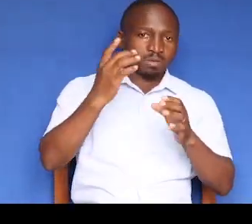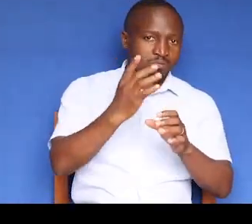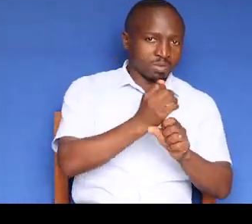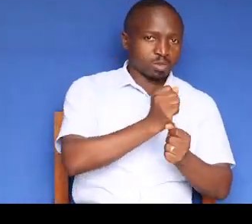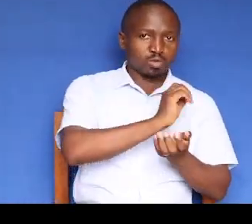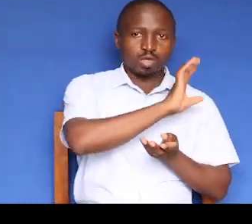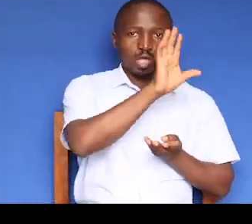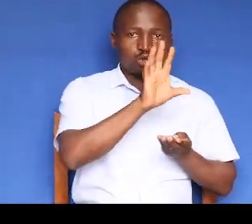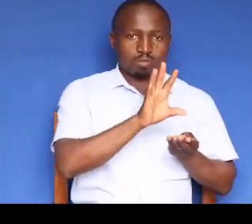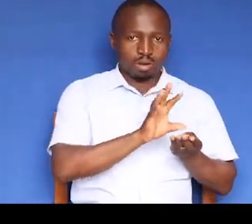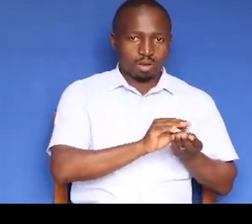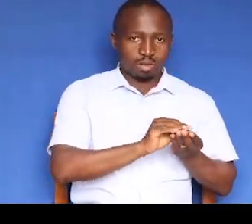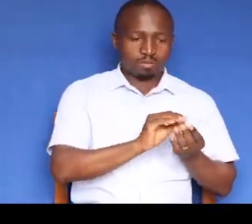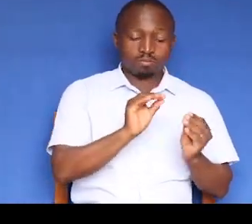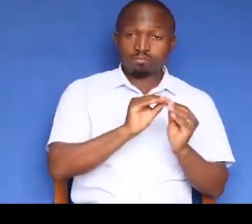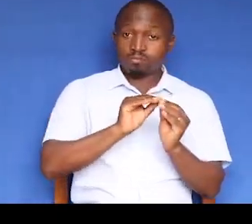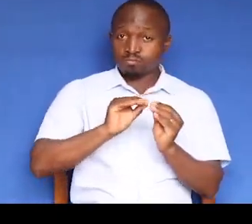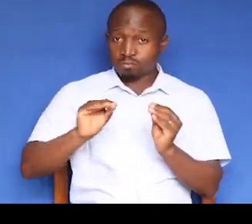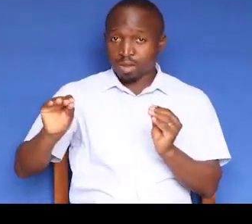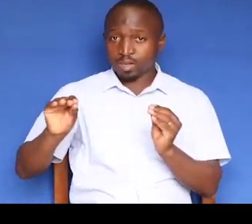revenue minus